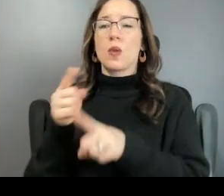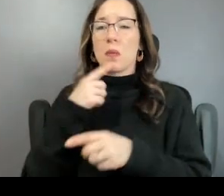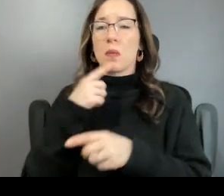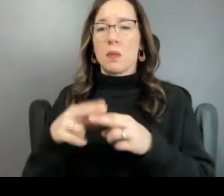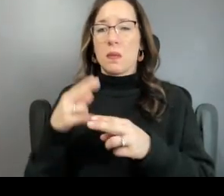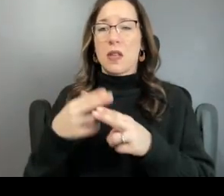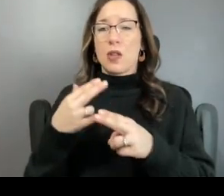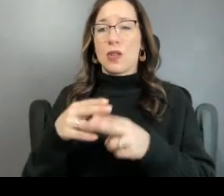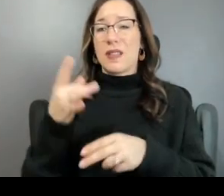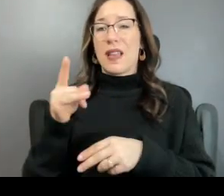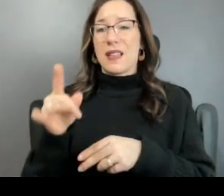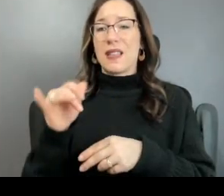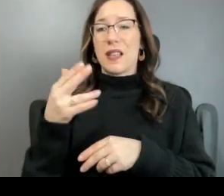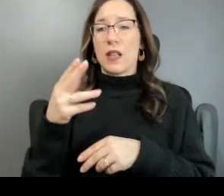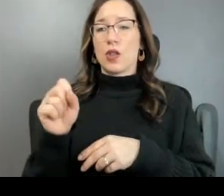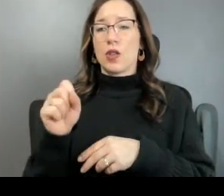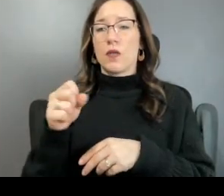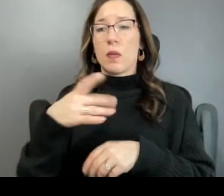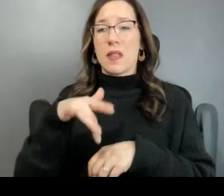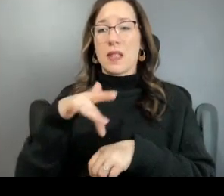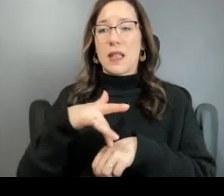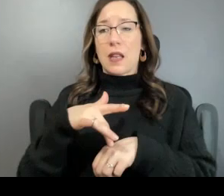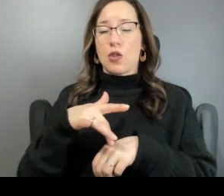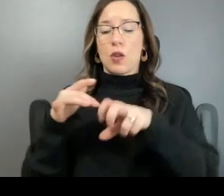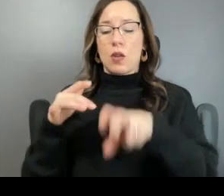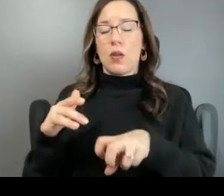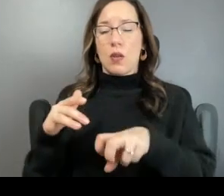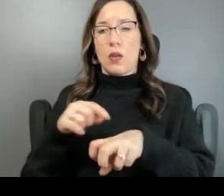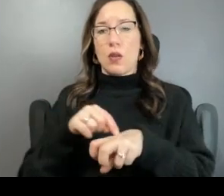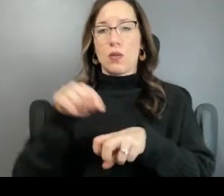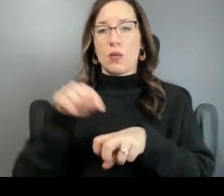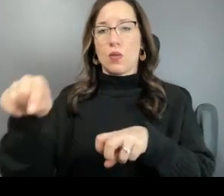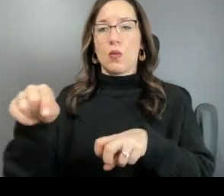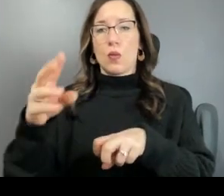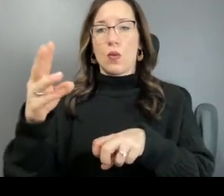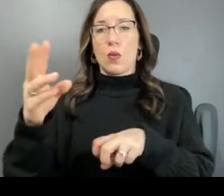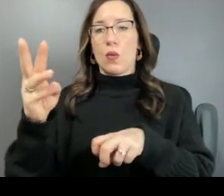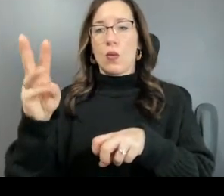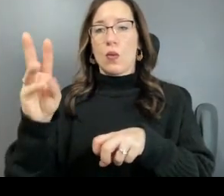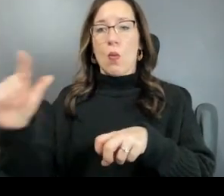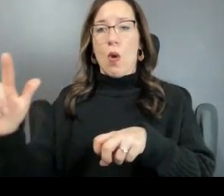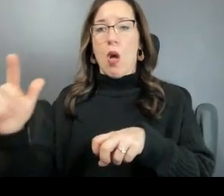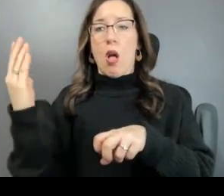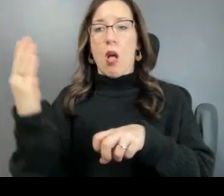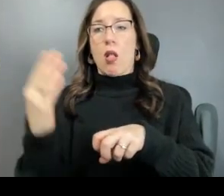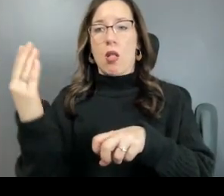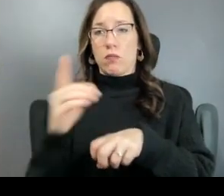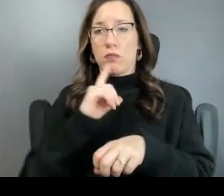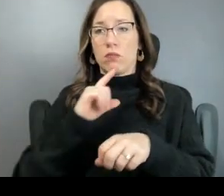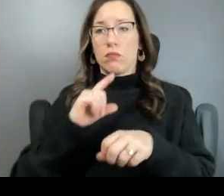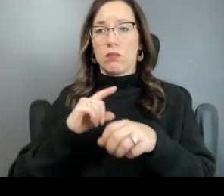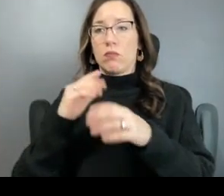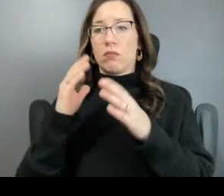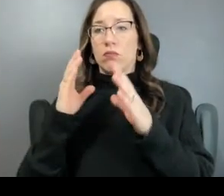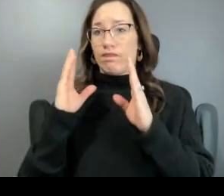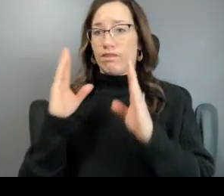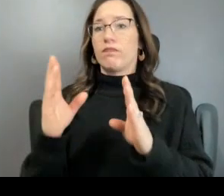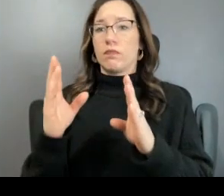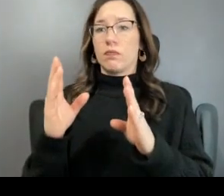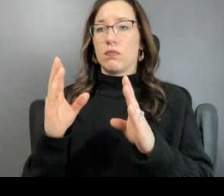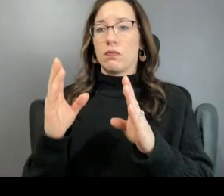of the toilet to the wall is an absolute dimension to accommodate a grab bar in the shoulders of a